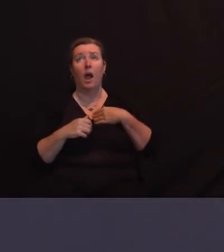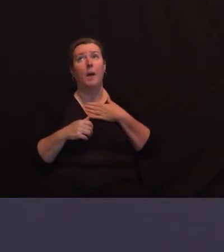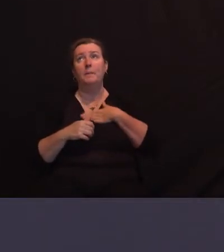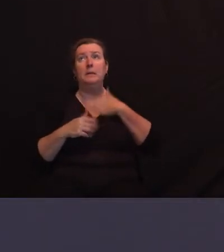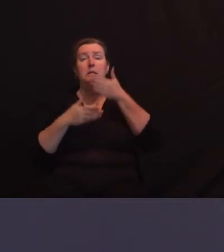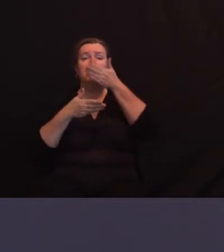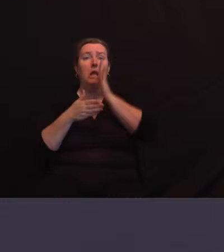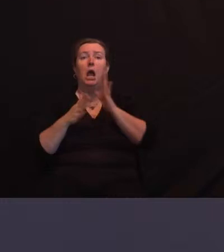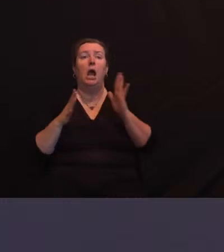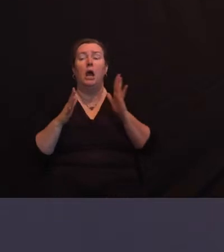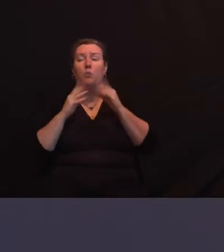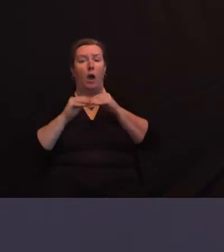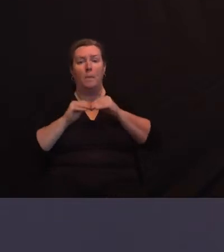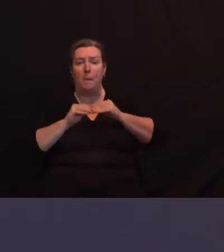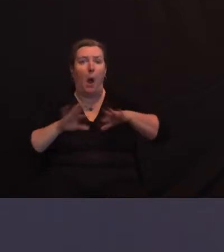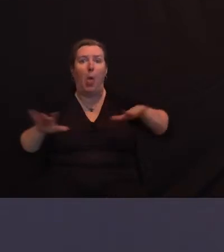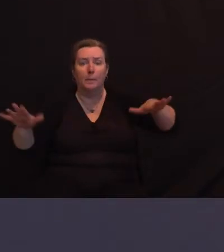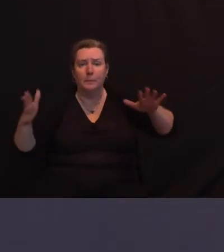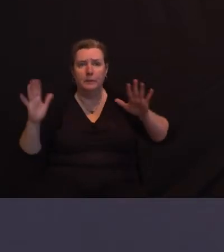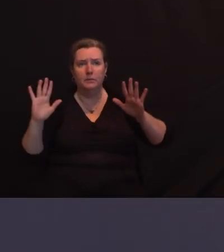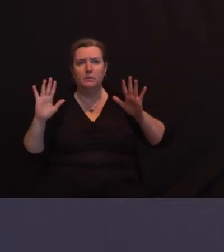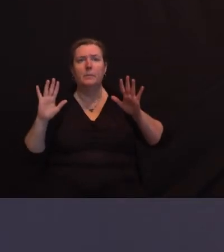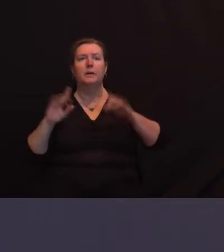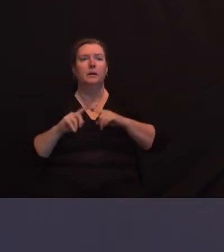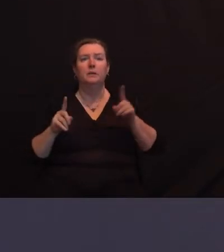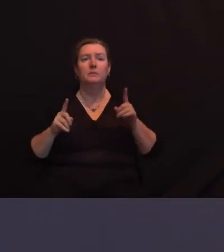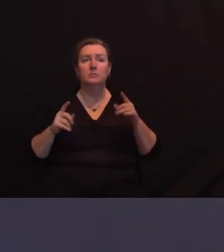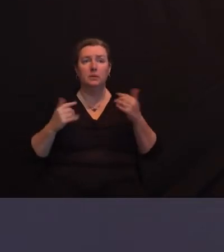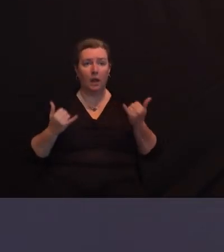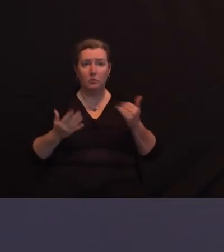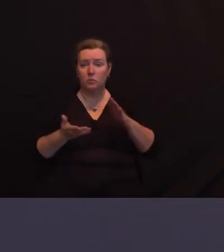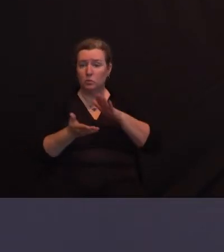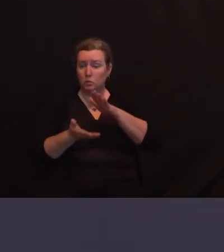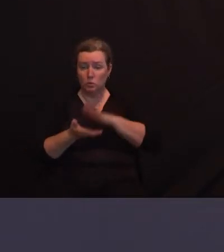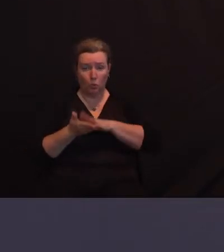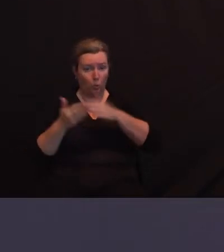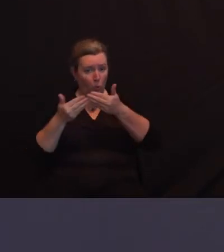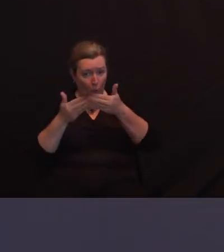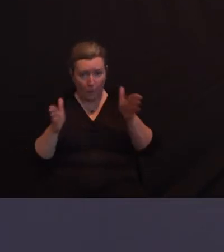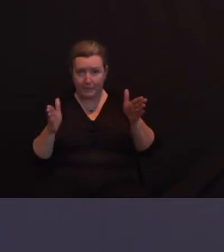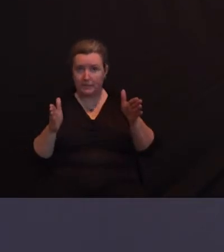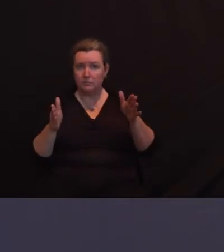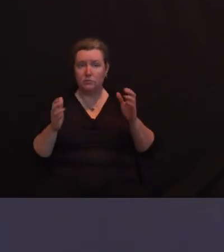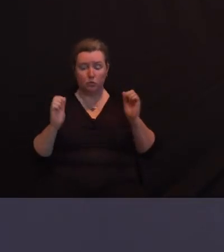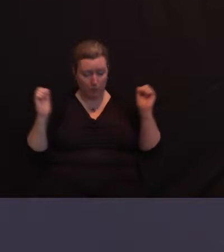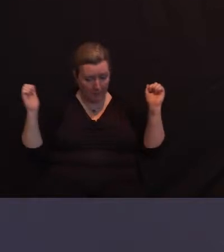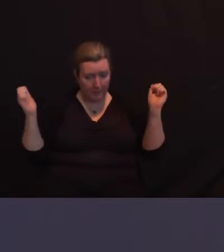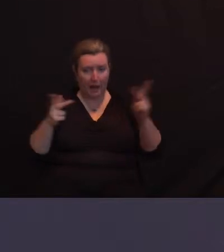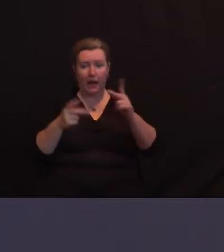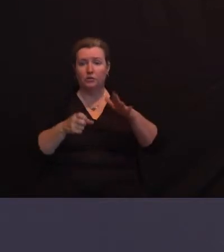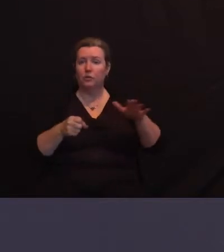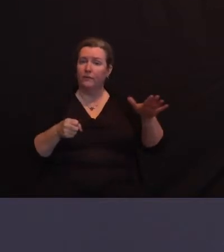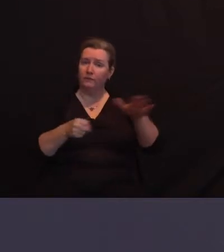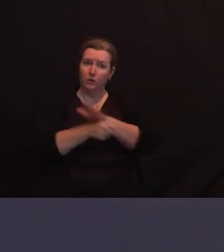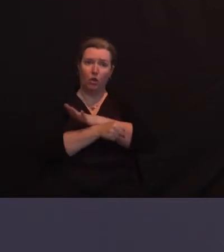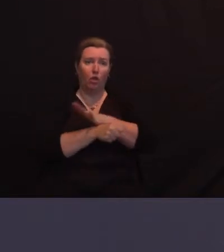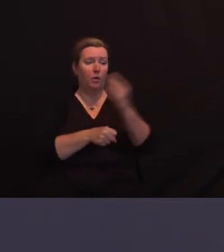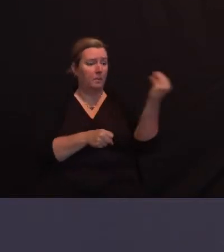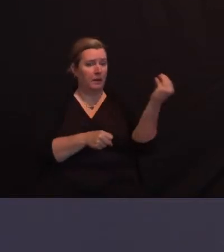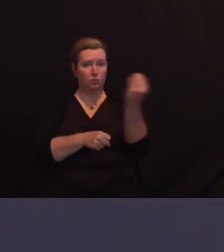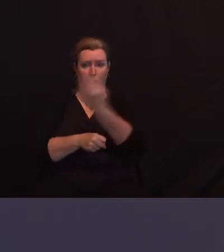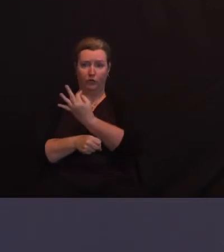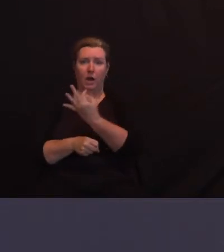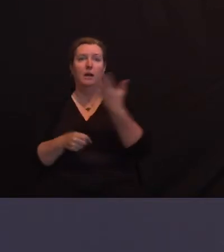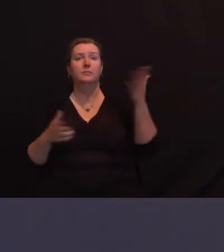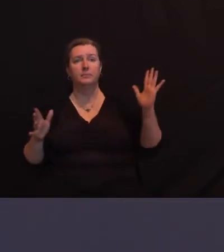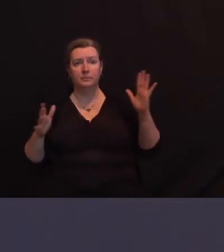require a quarantine, we're back in business in school, in person, Monday through Friday. With masks, again, that doesn't bring me any